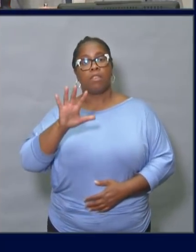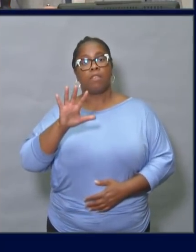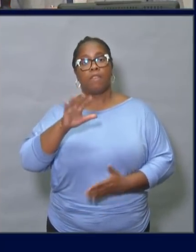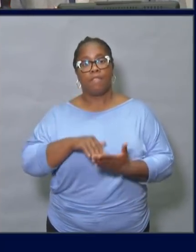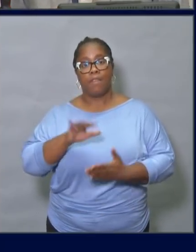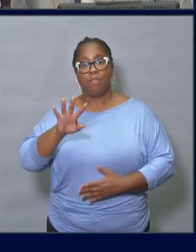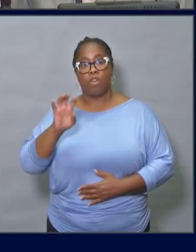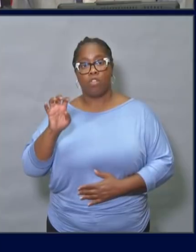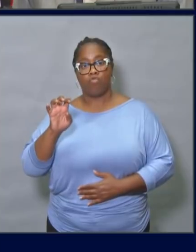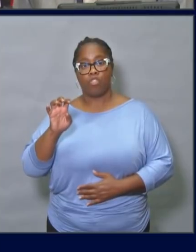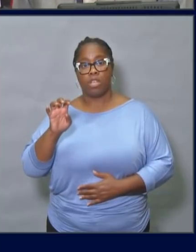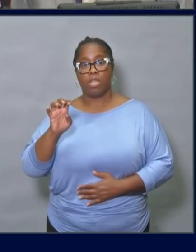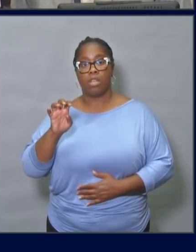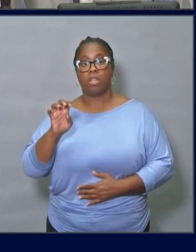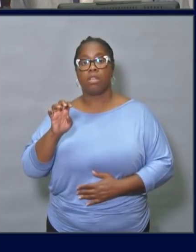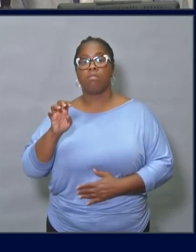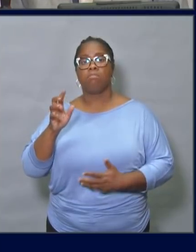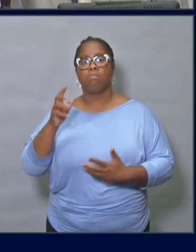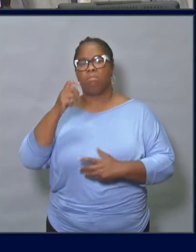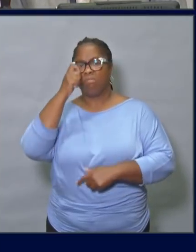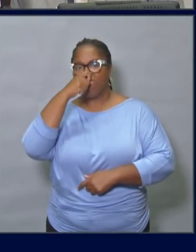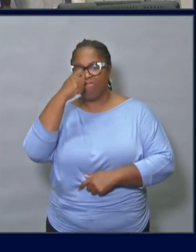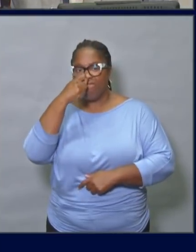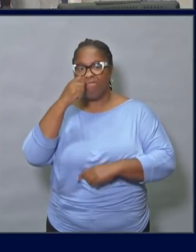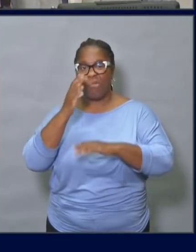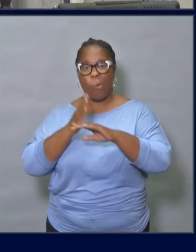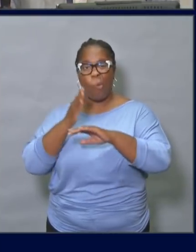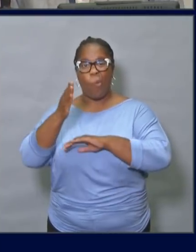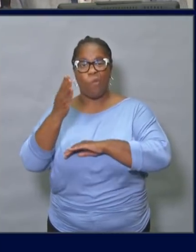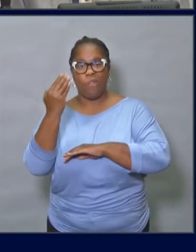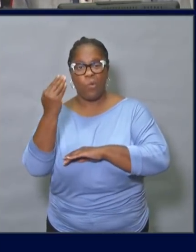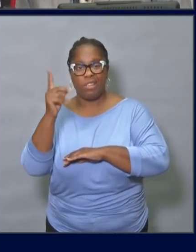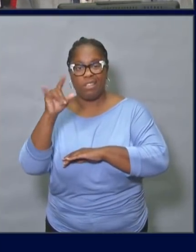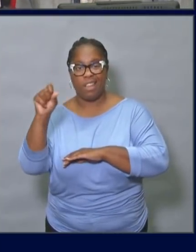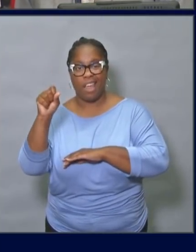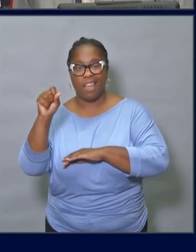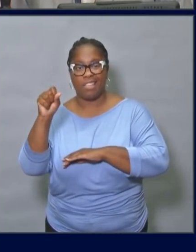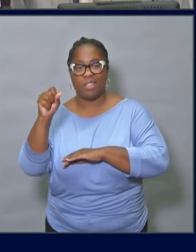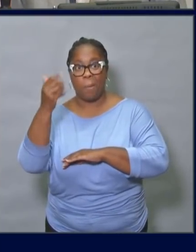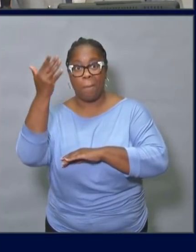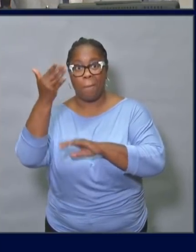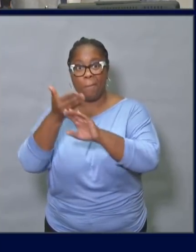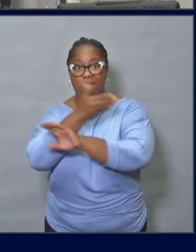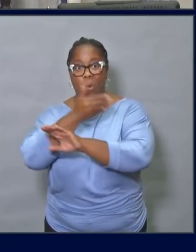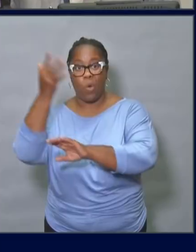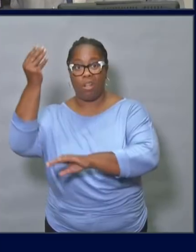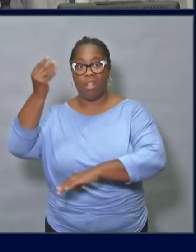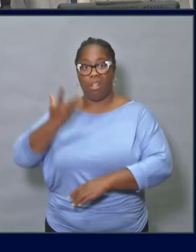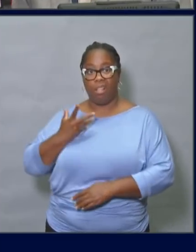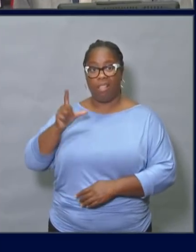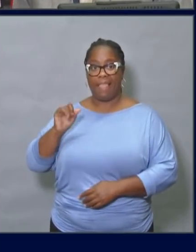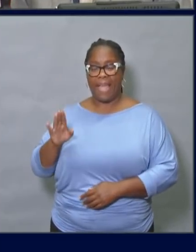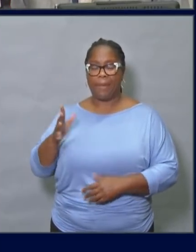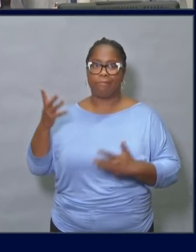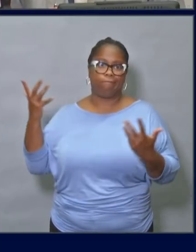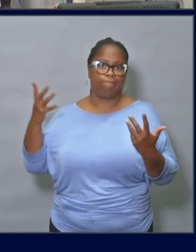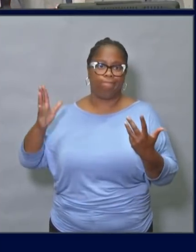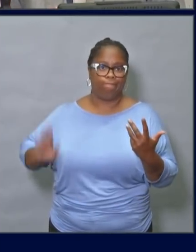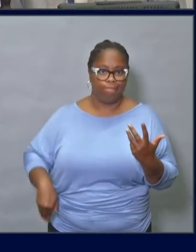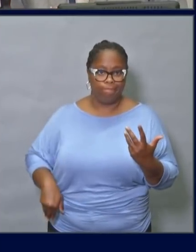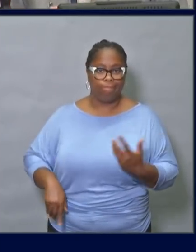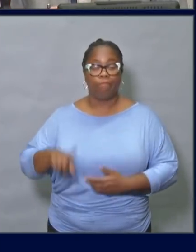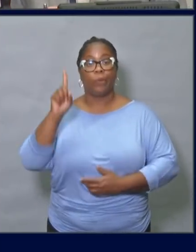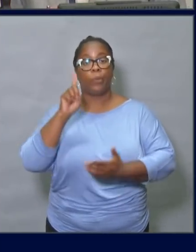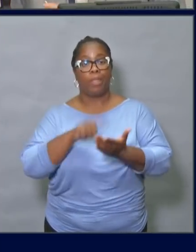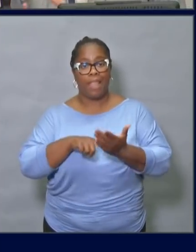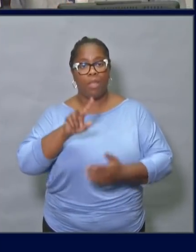5,400 had had their specimen collected more than 14 days before we were notified of a lab result. And about 1,300